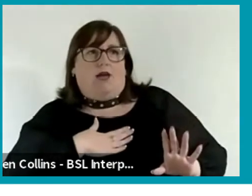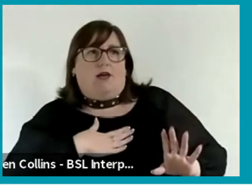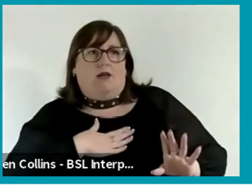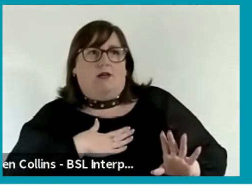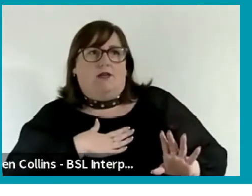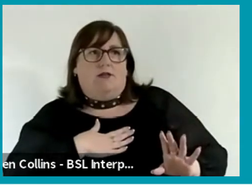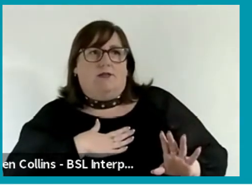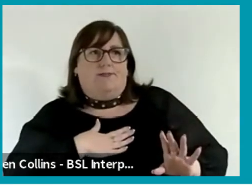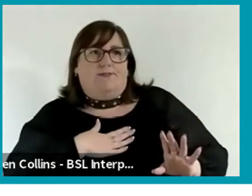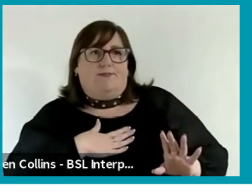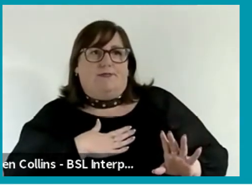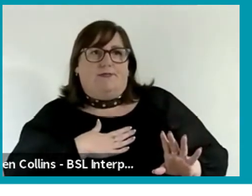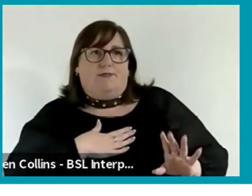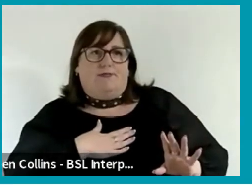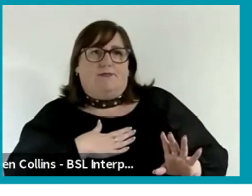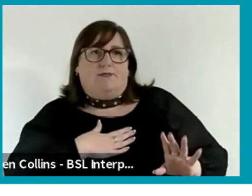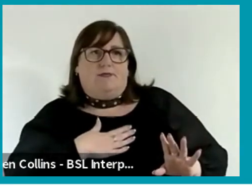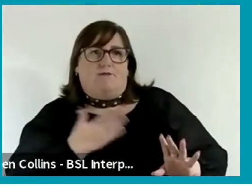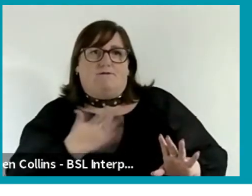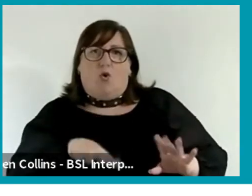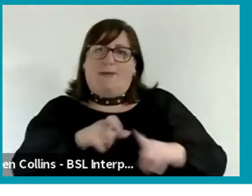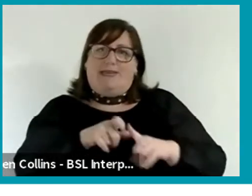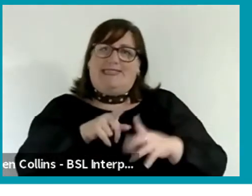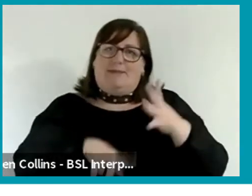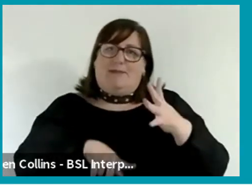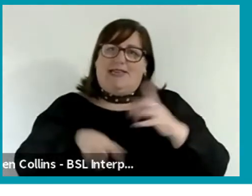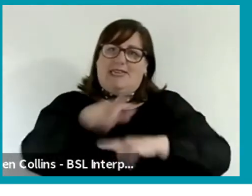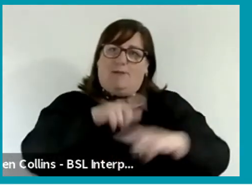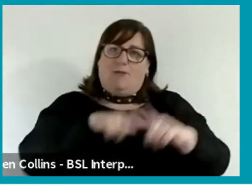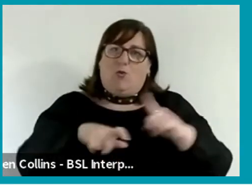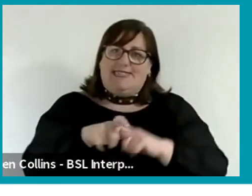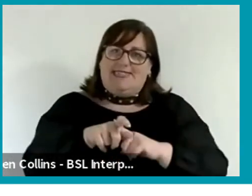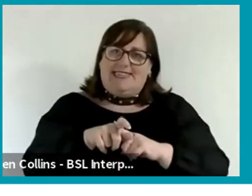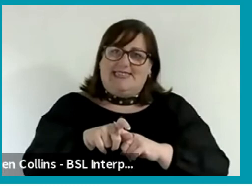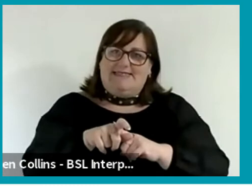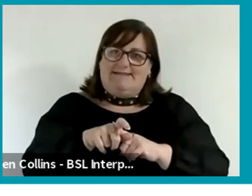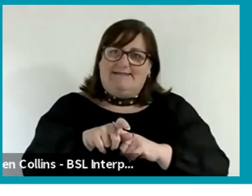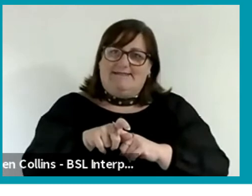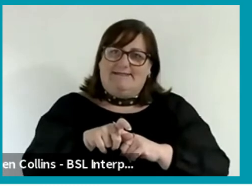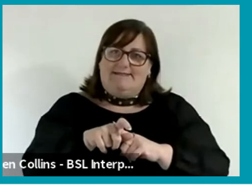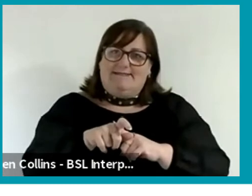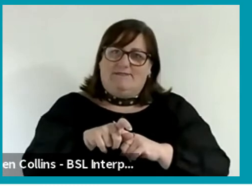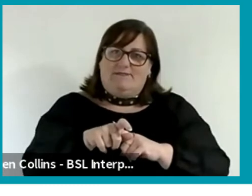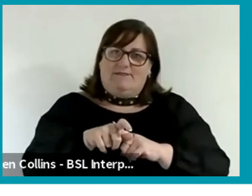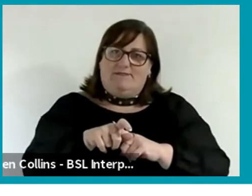your organisation go on to do. What's your hopes and aspirations for it?